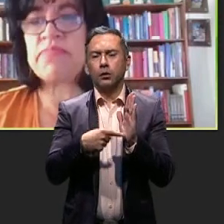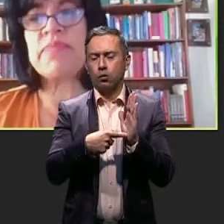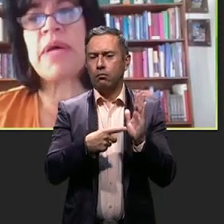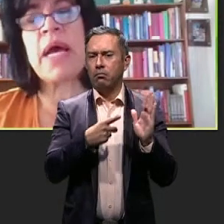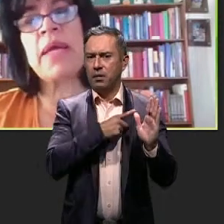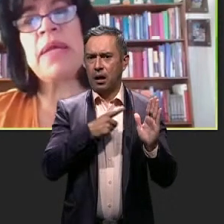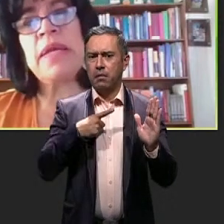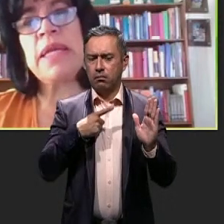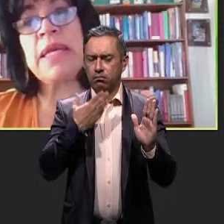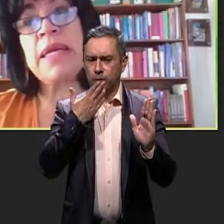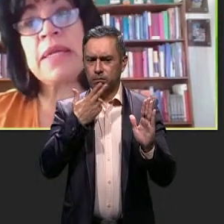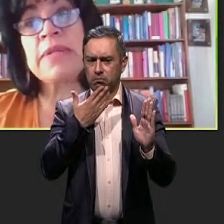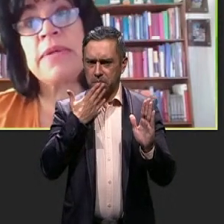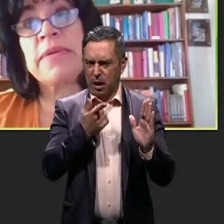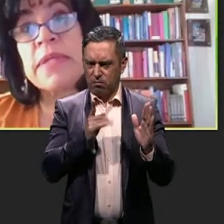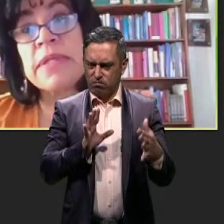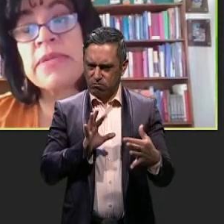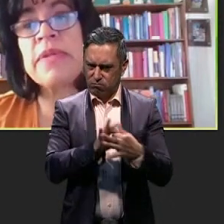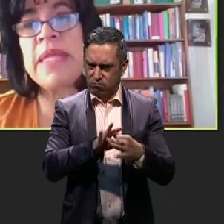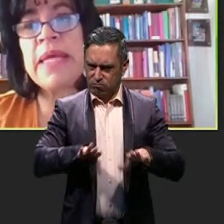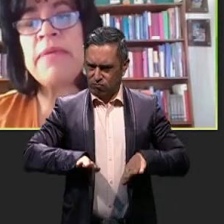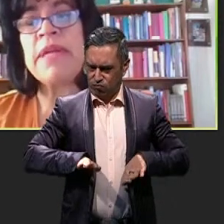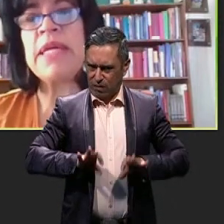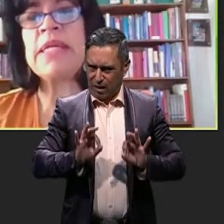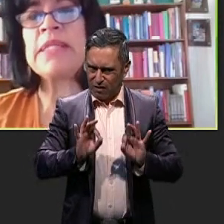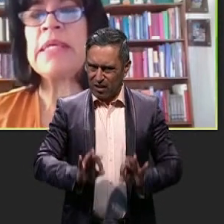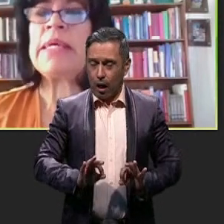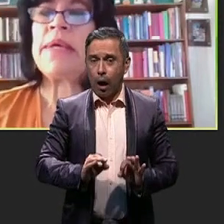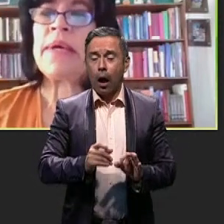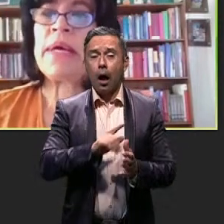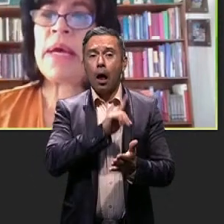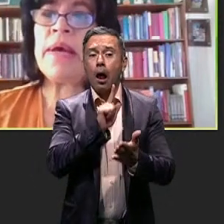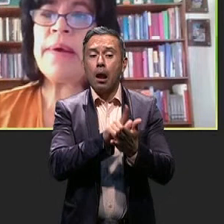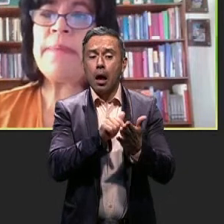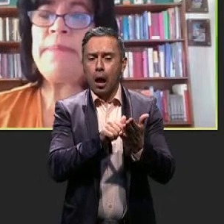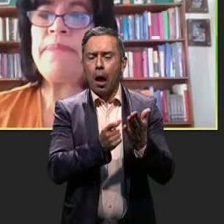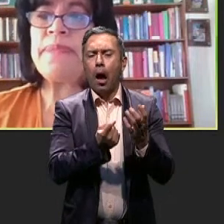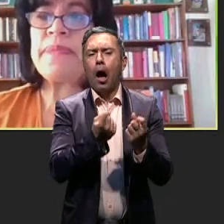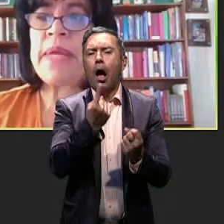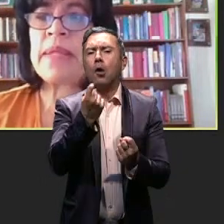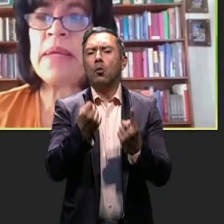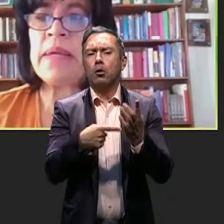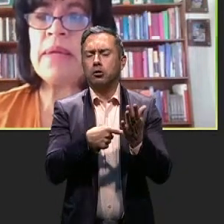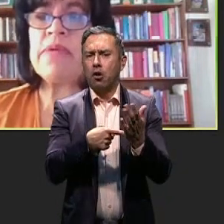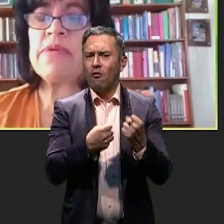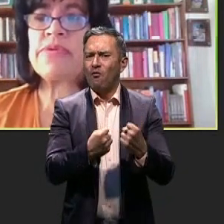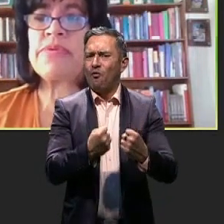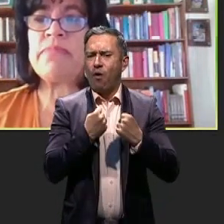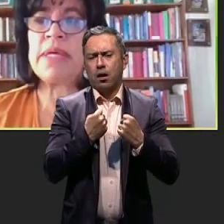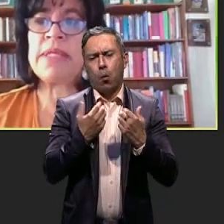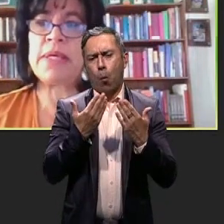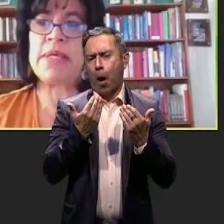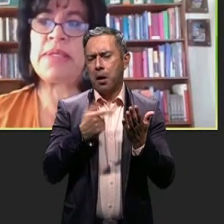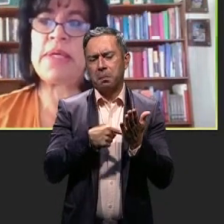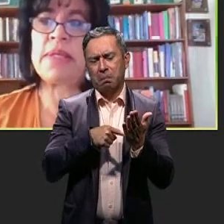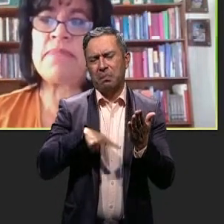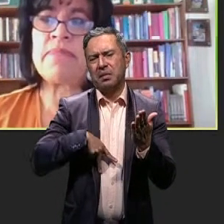regulations that will be effective. We have legislations that are weak.